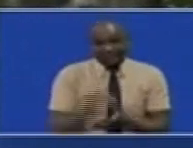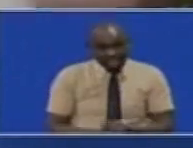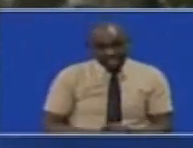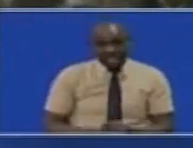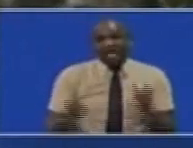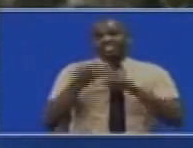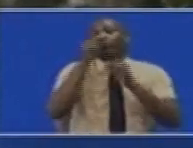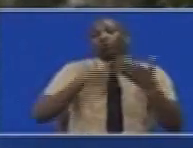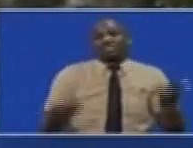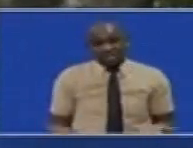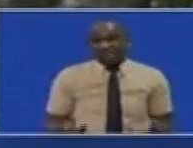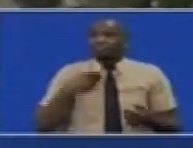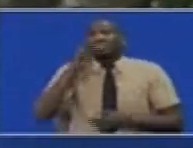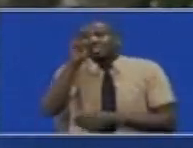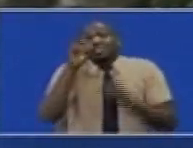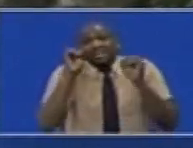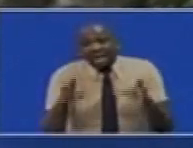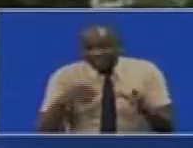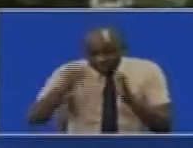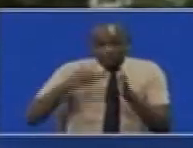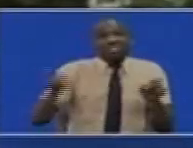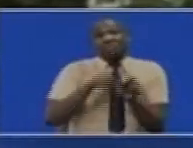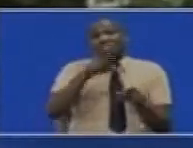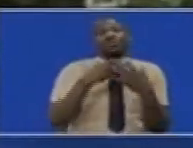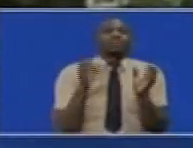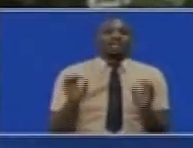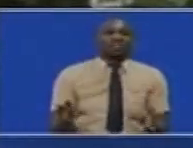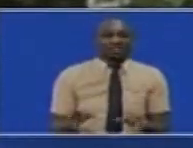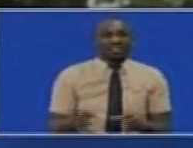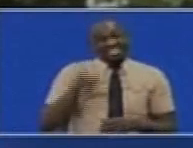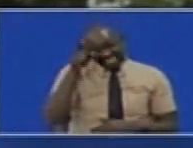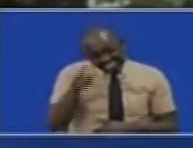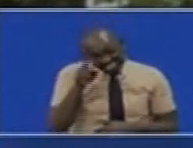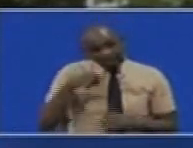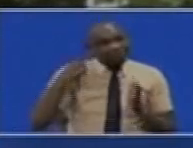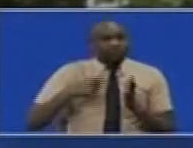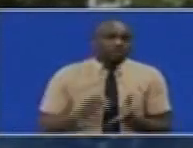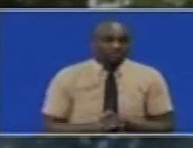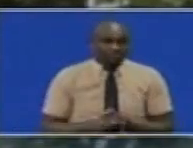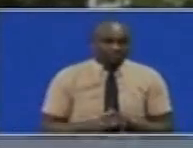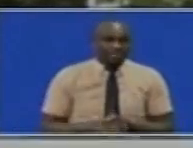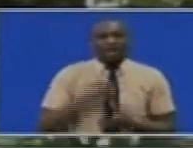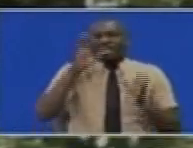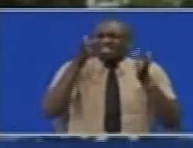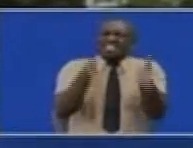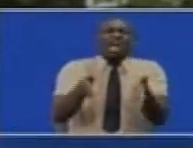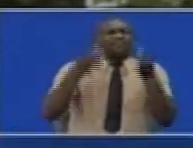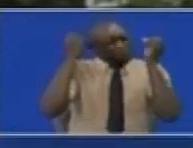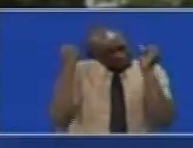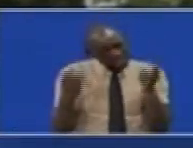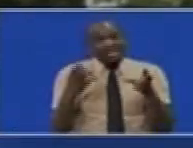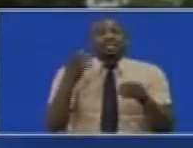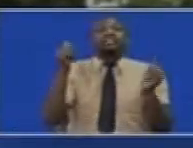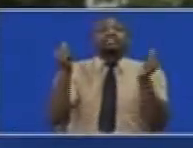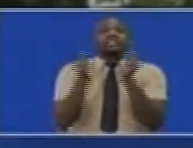walifanya nini, kwa sababu hatukuona wakifungua factory kama hii. Hii factory mheshimiwa rais imekuwa hapa kwa sasa